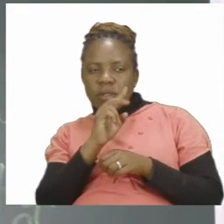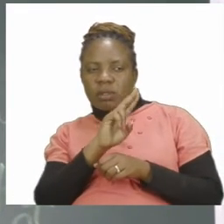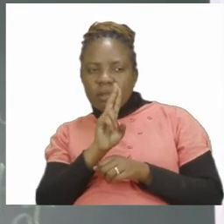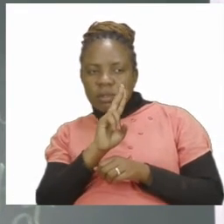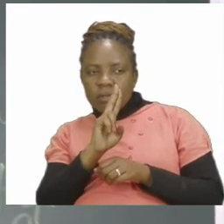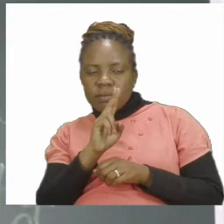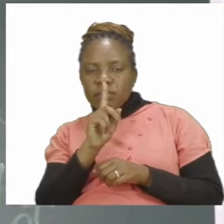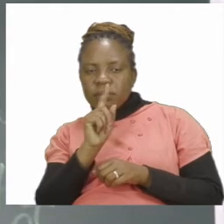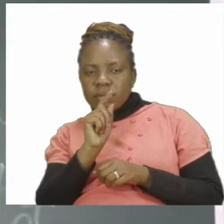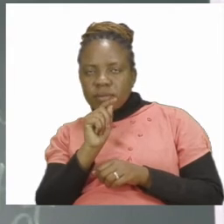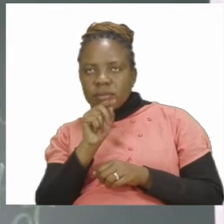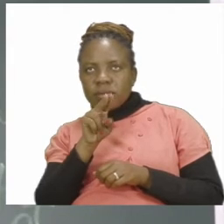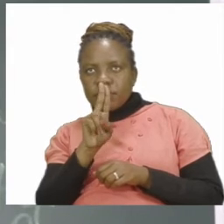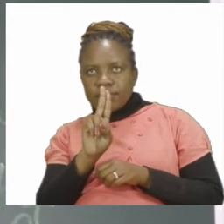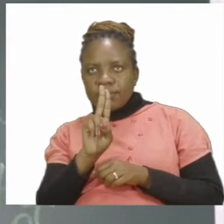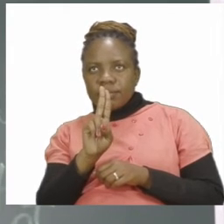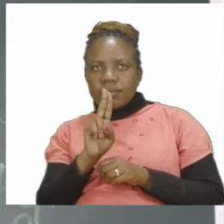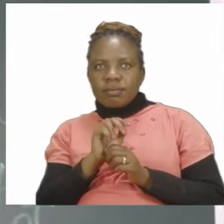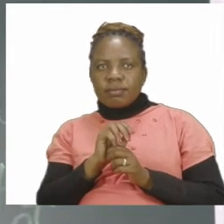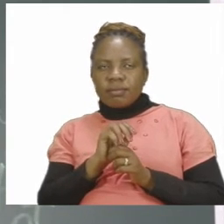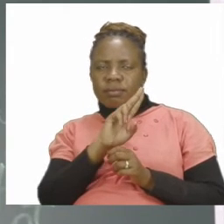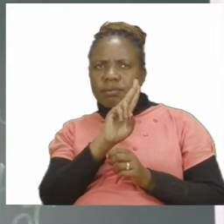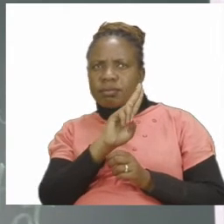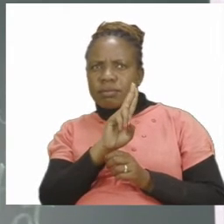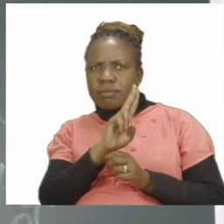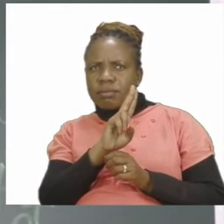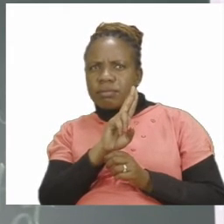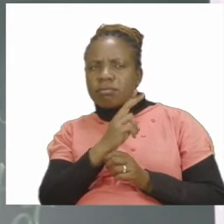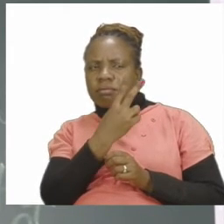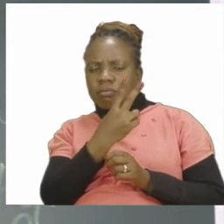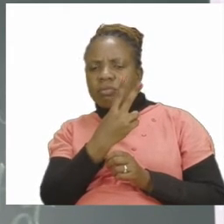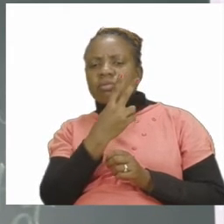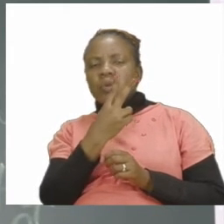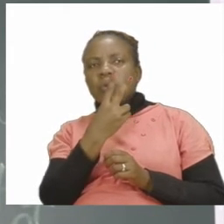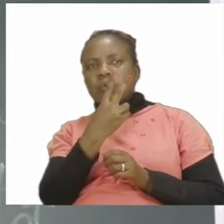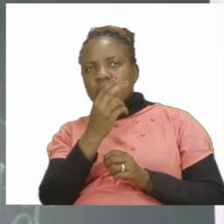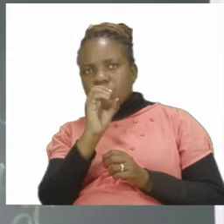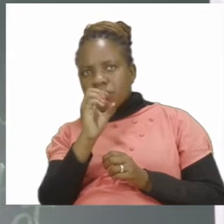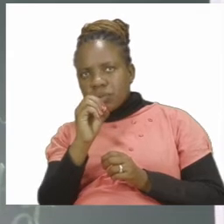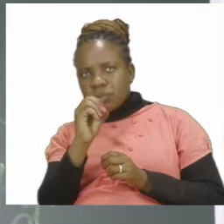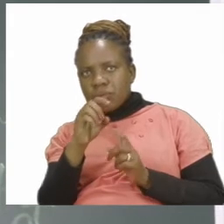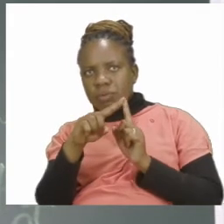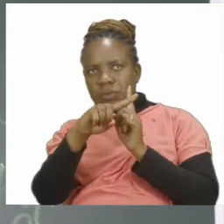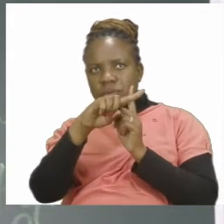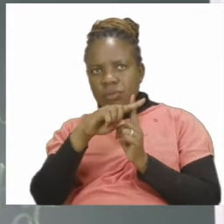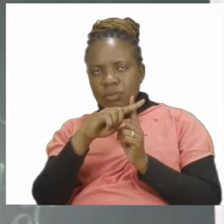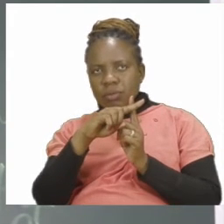and units. So our hundreds will be 200.